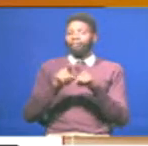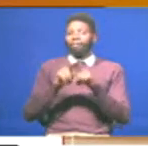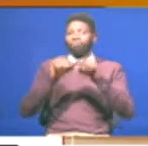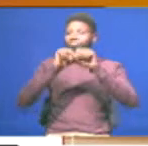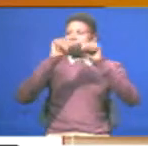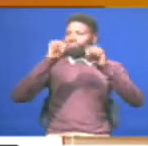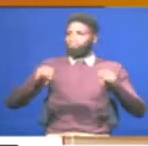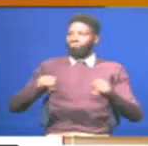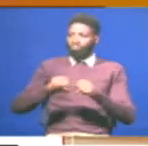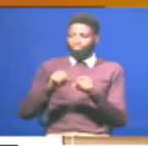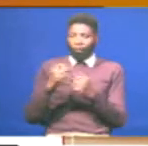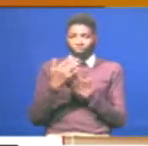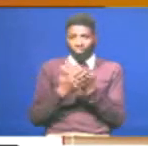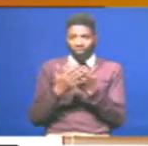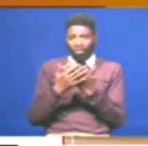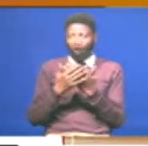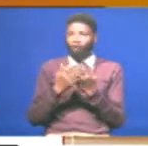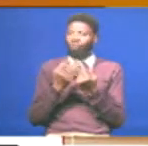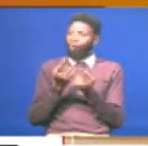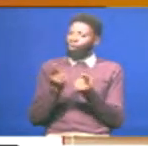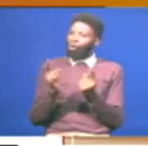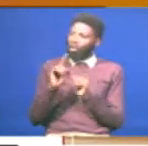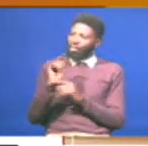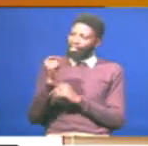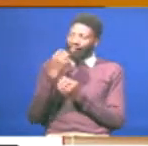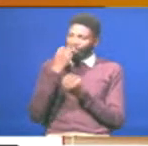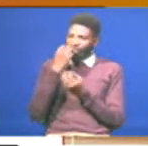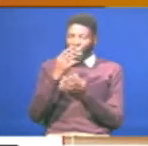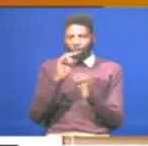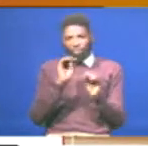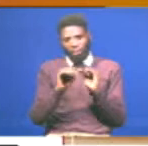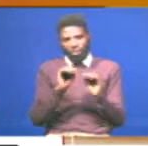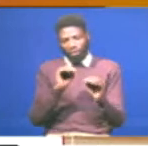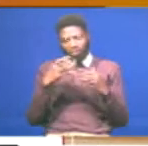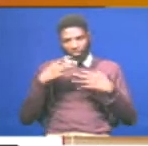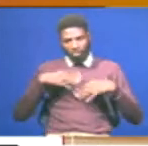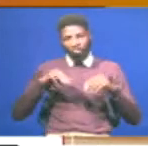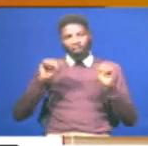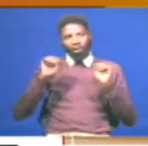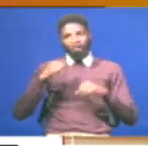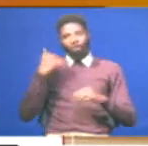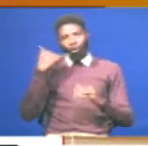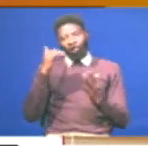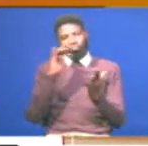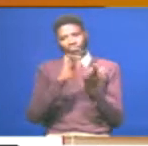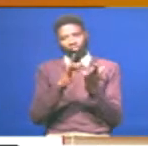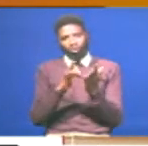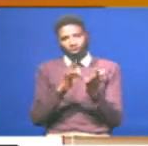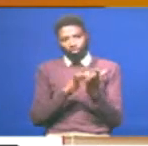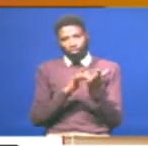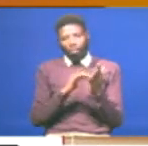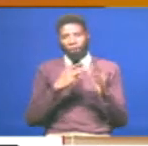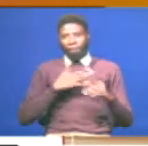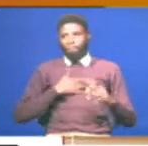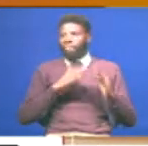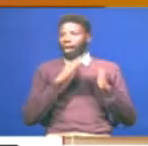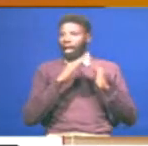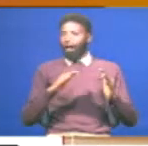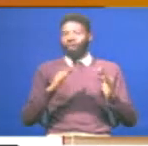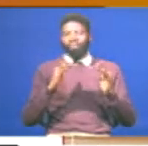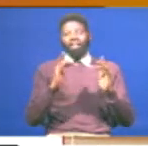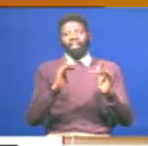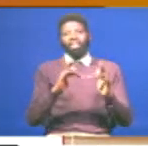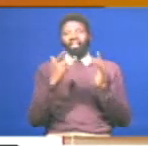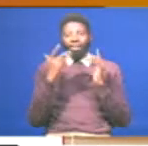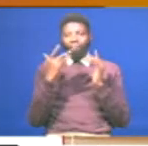Kenyan information. Mm-hmm. And people would dial through the server in my house and collect their mails. Soon